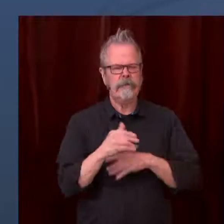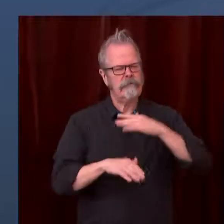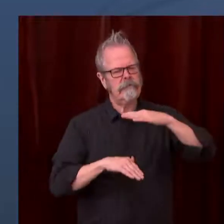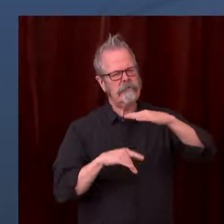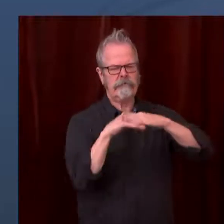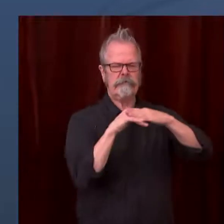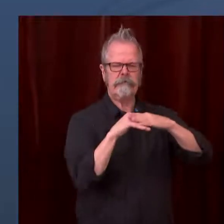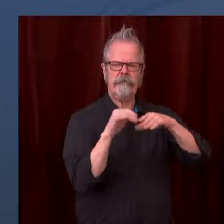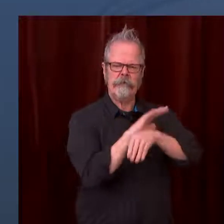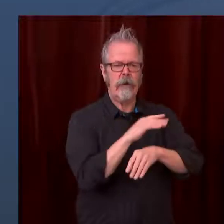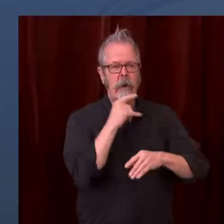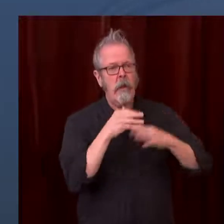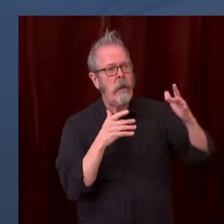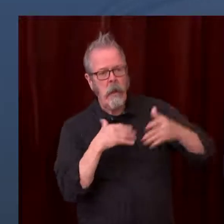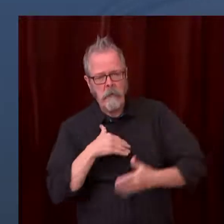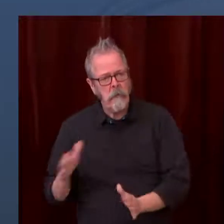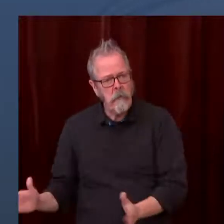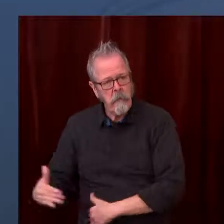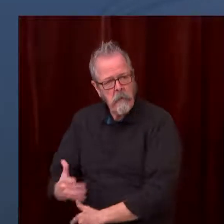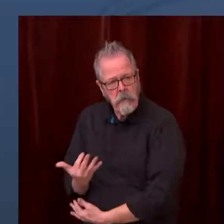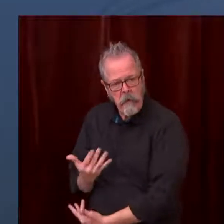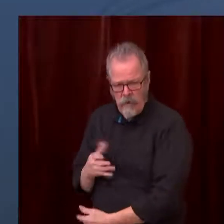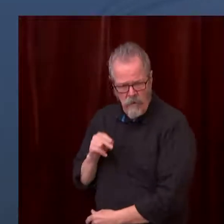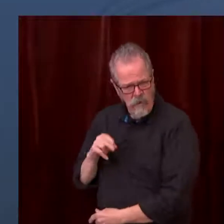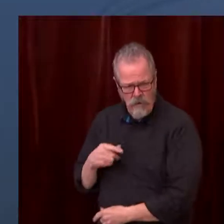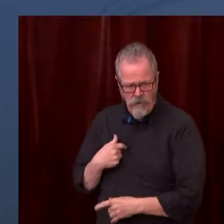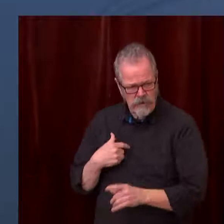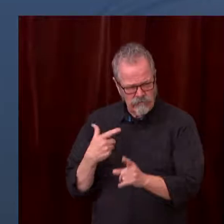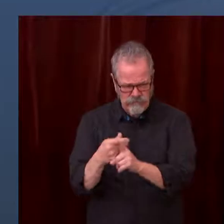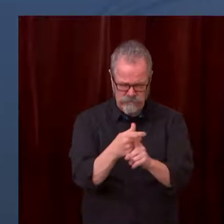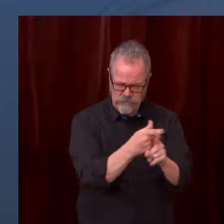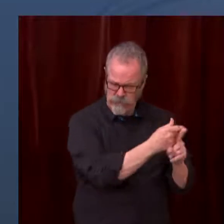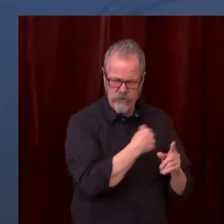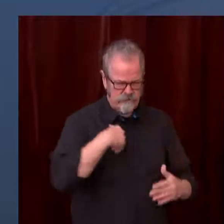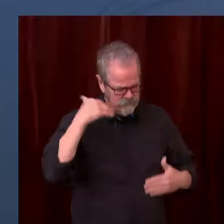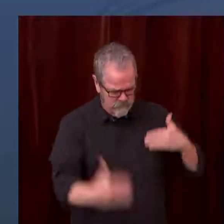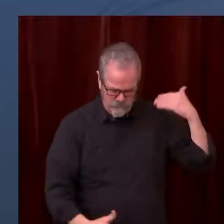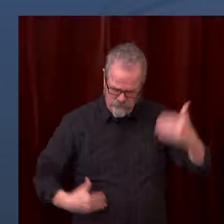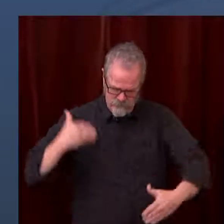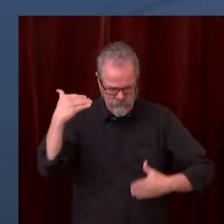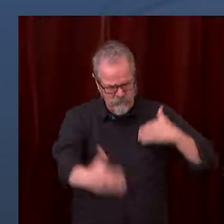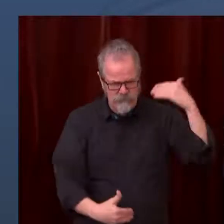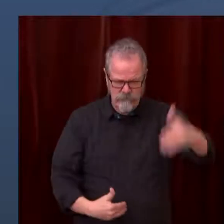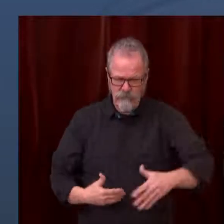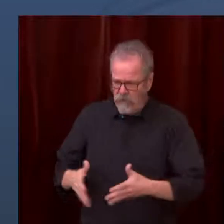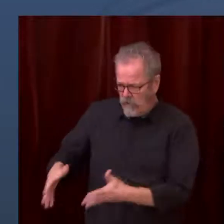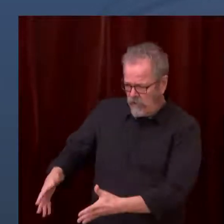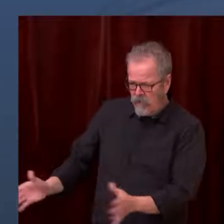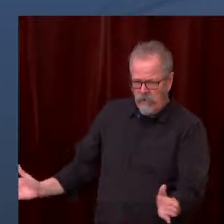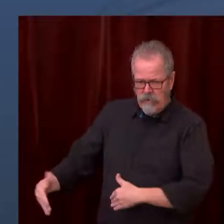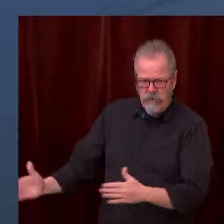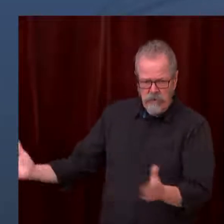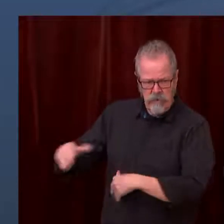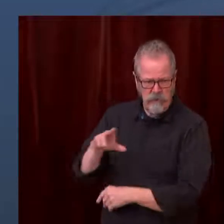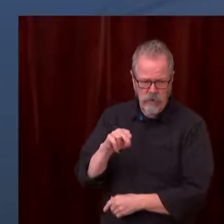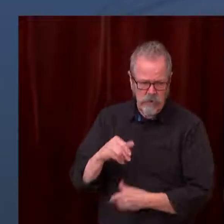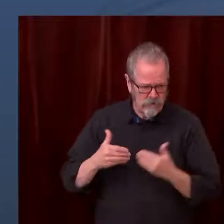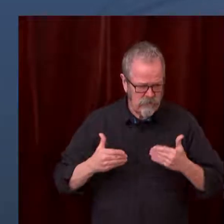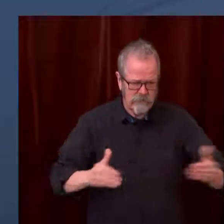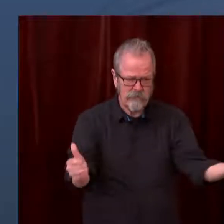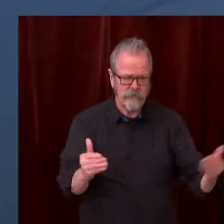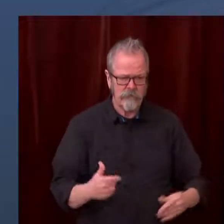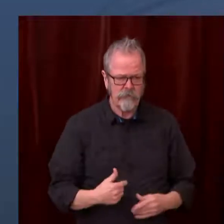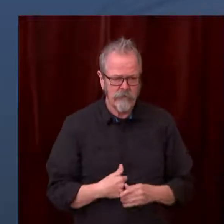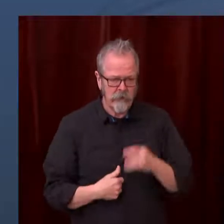teachers. And King County has surpassed 50% of the 65 and over people have been vaccinated. And we